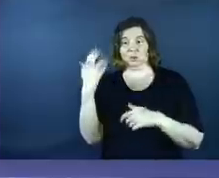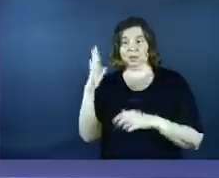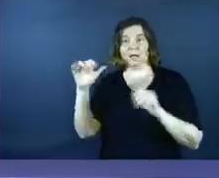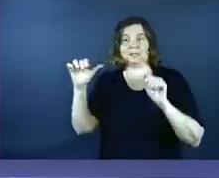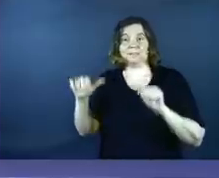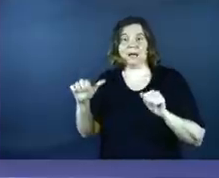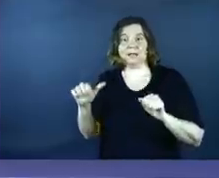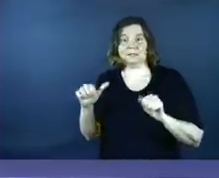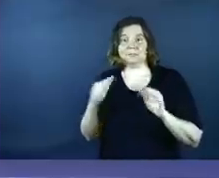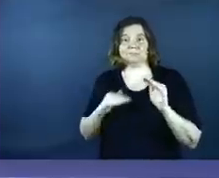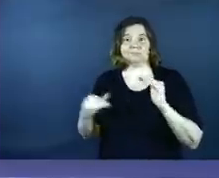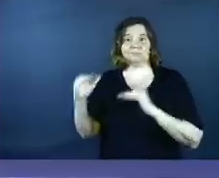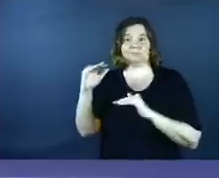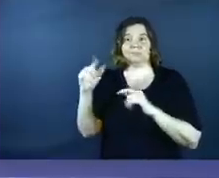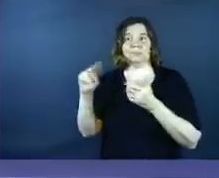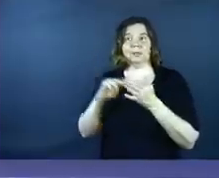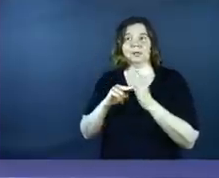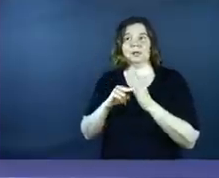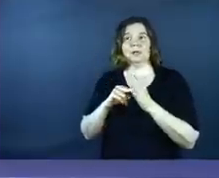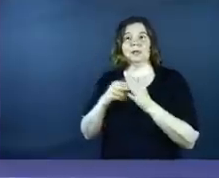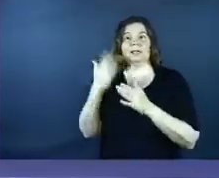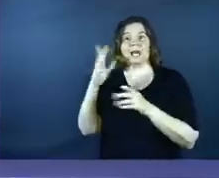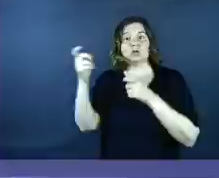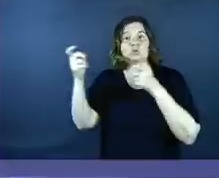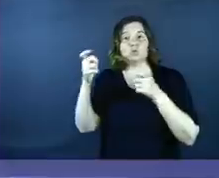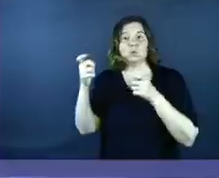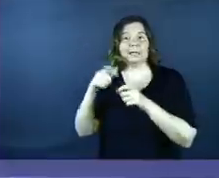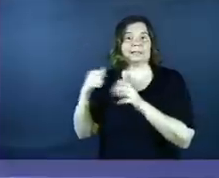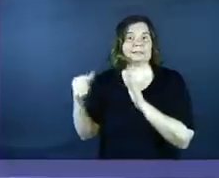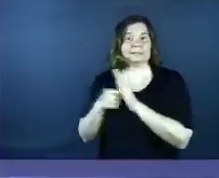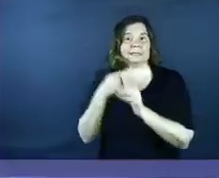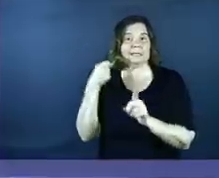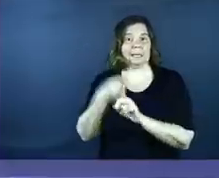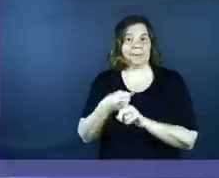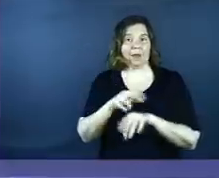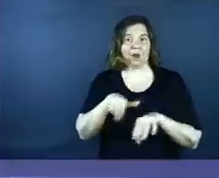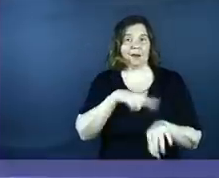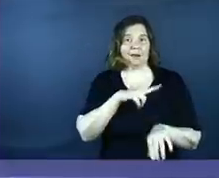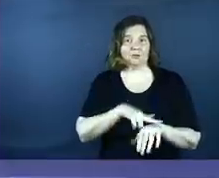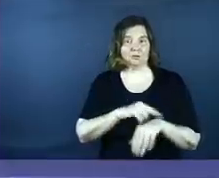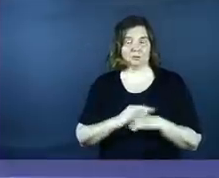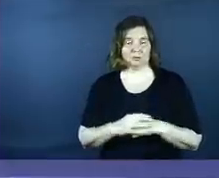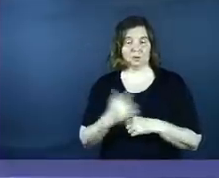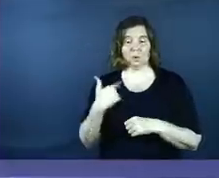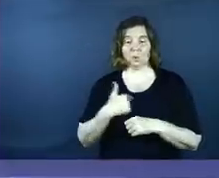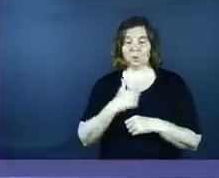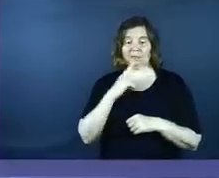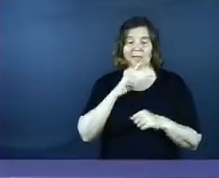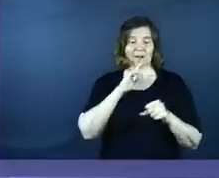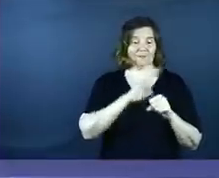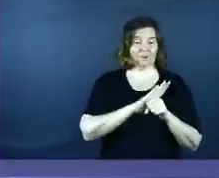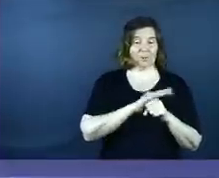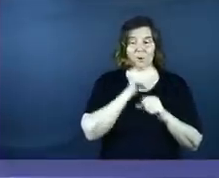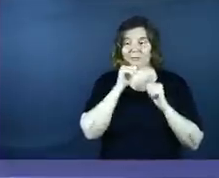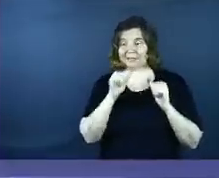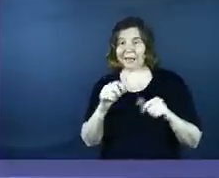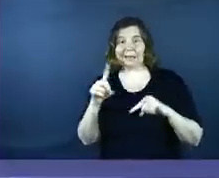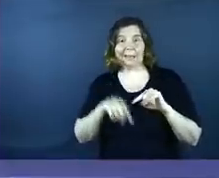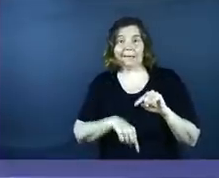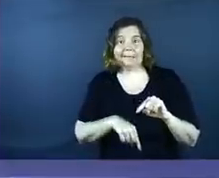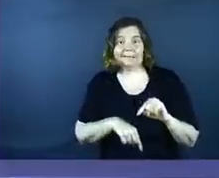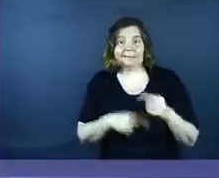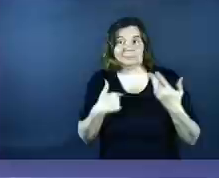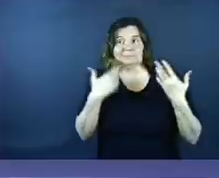possible superintendence, that means God's rule and his impact of nature. We neither affirm nor deny it.